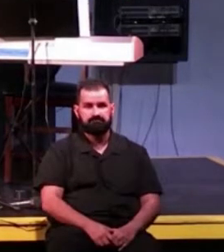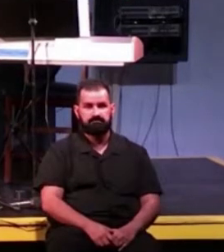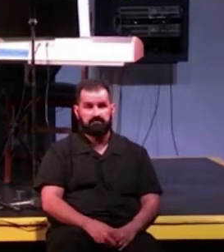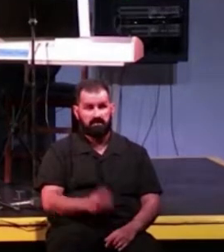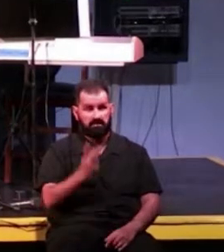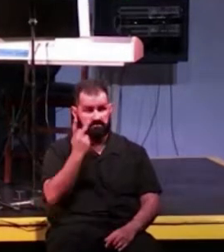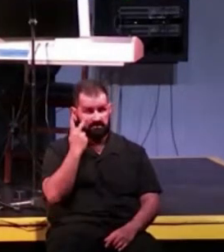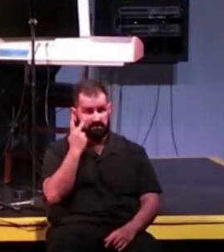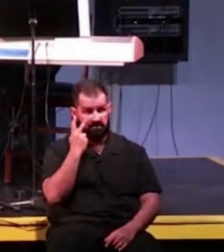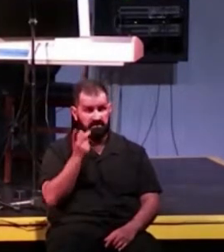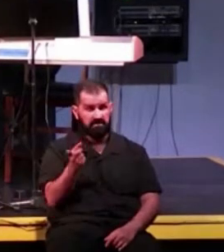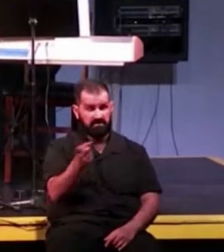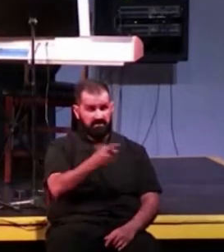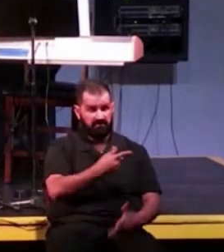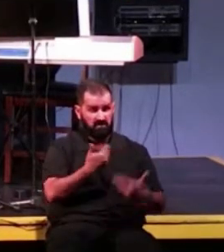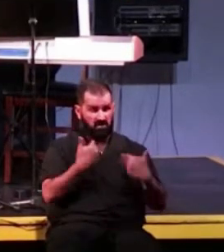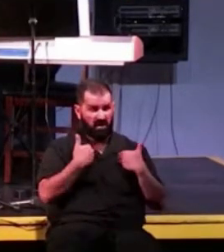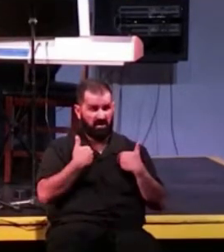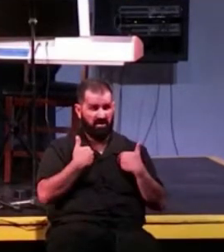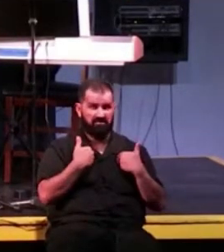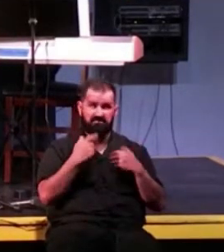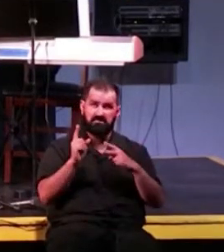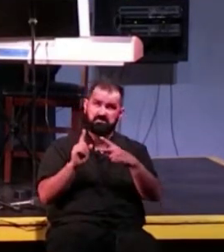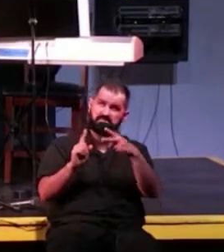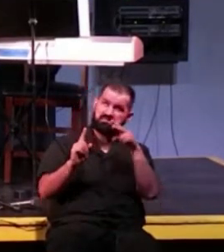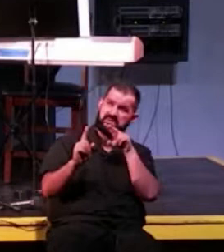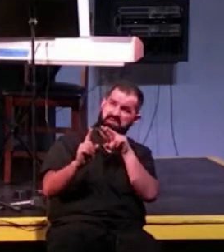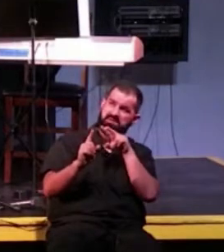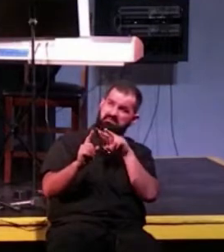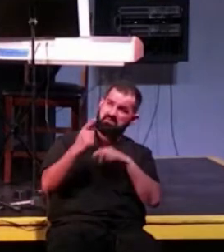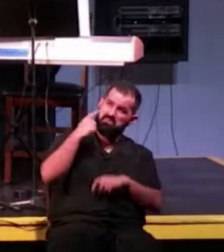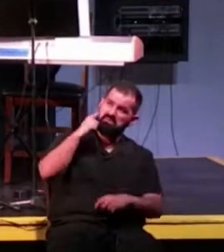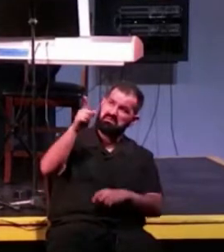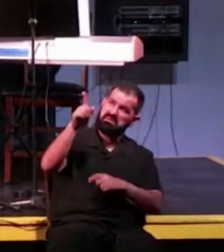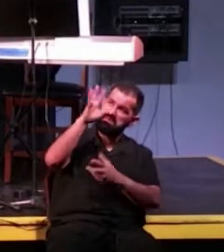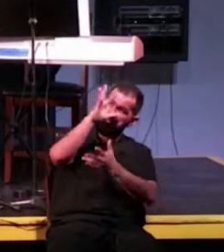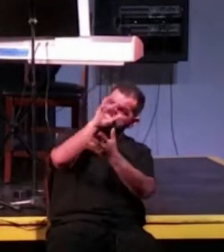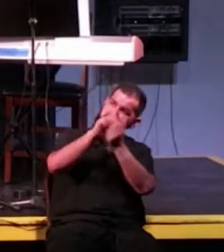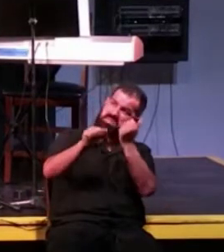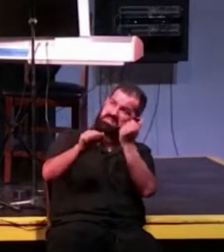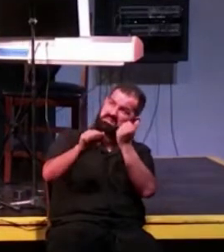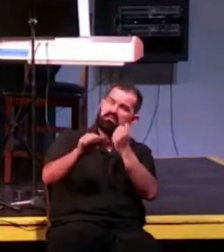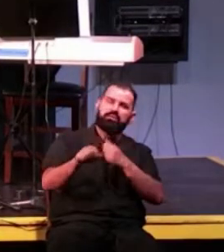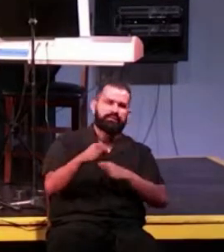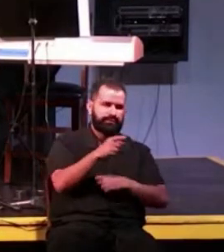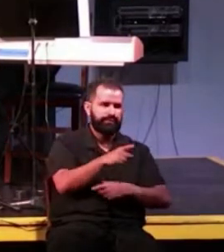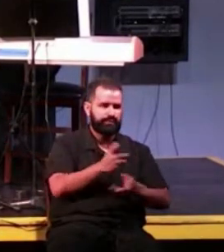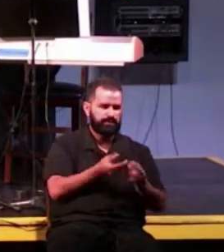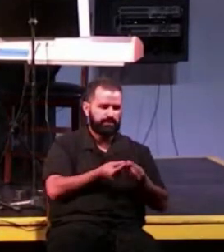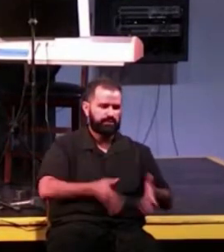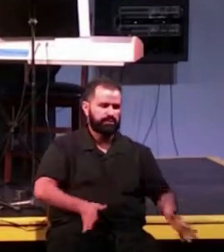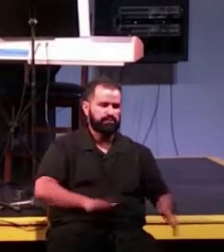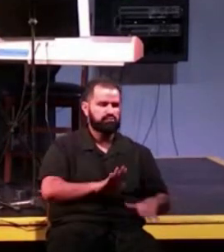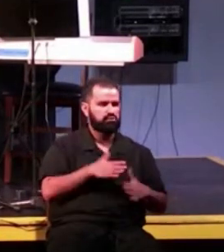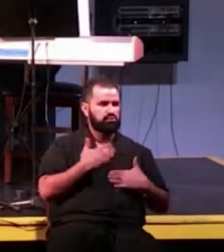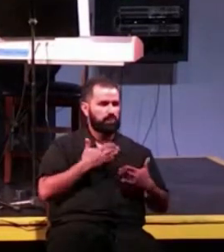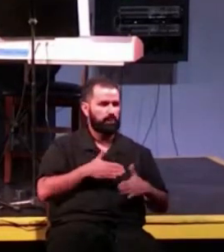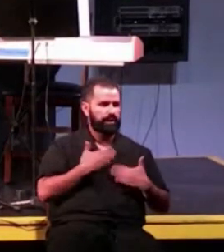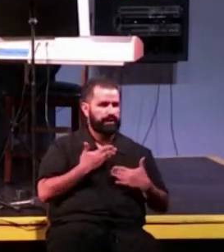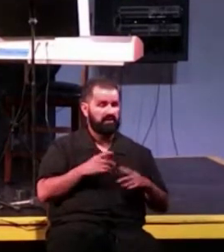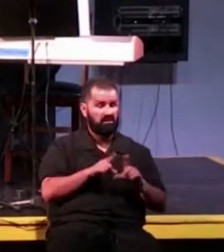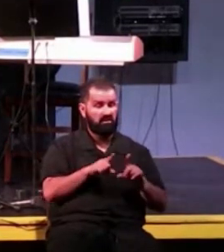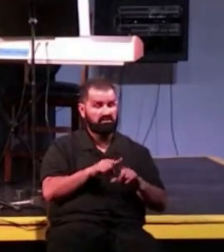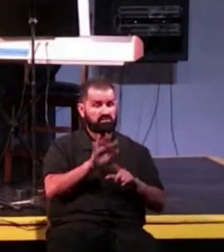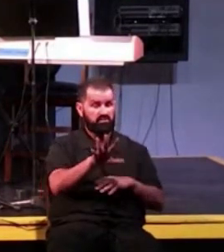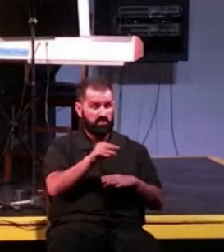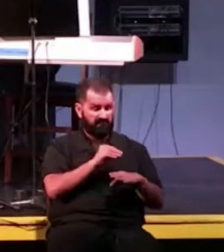See, if you have this ruthless view of God, it's only a matter of time till you lose your joy. You affect those